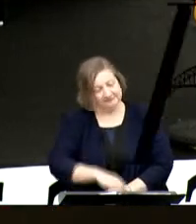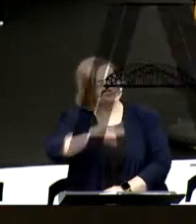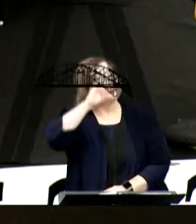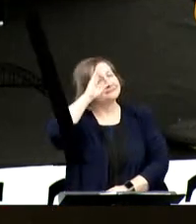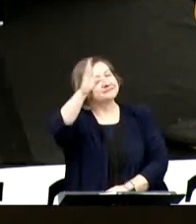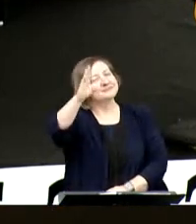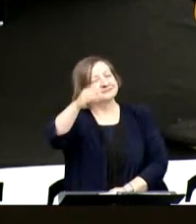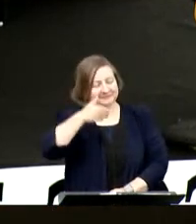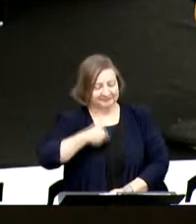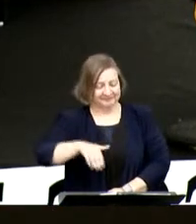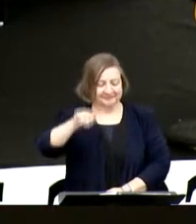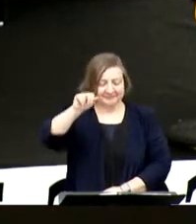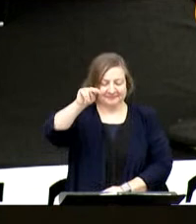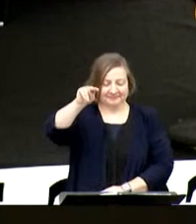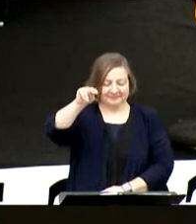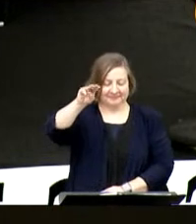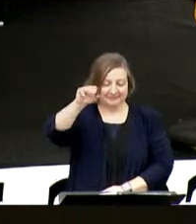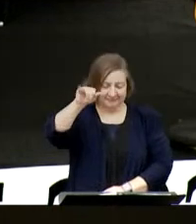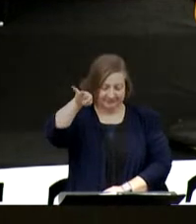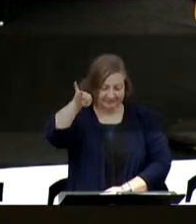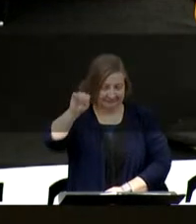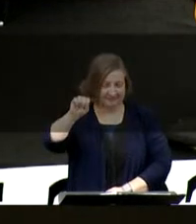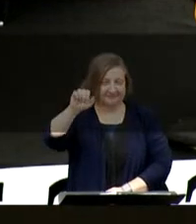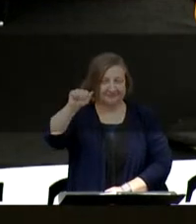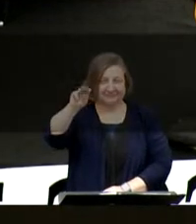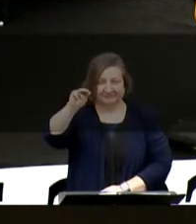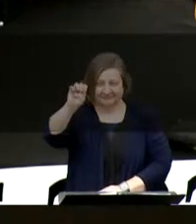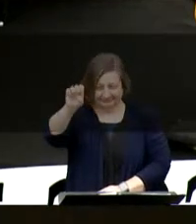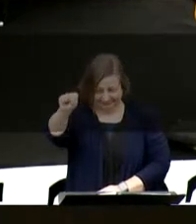Hello, I'm Anne Marie Ames.